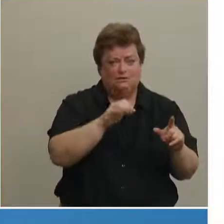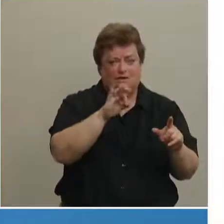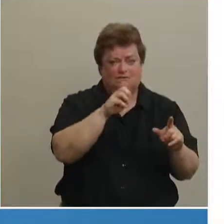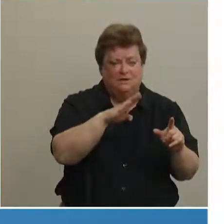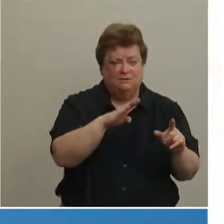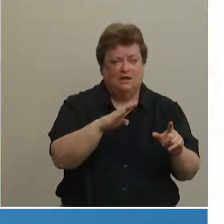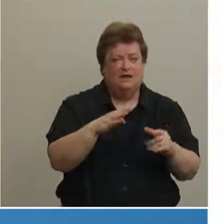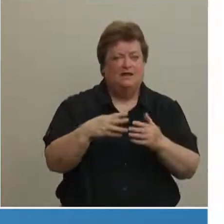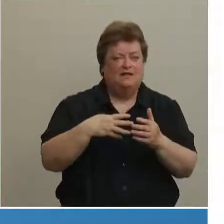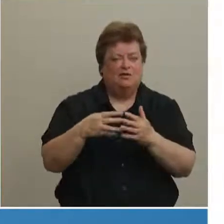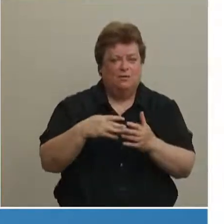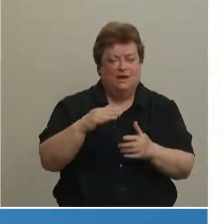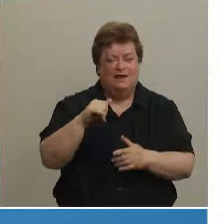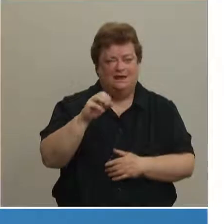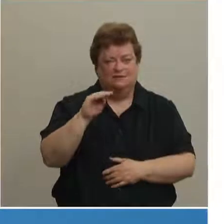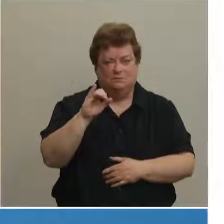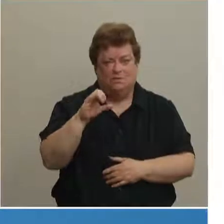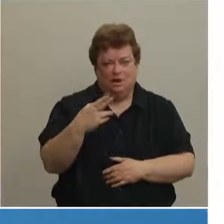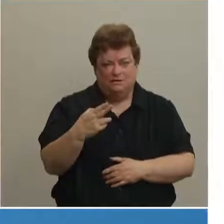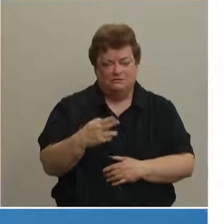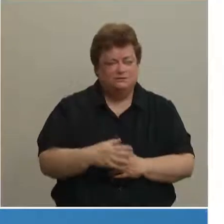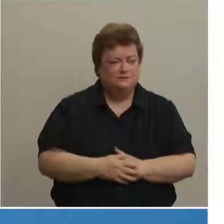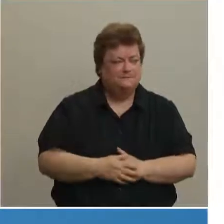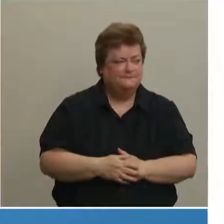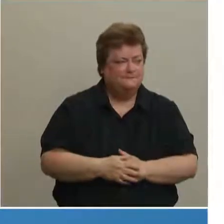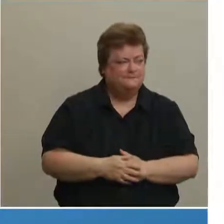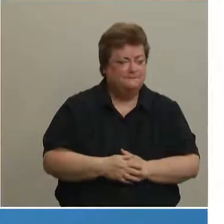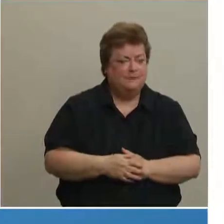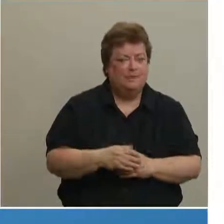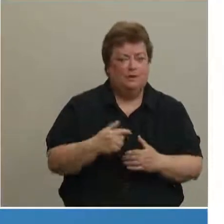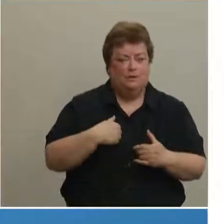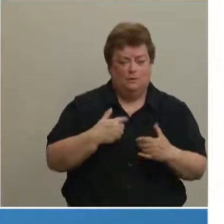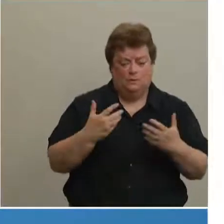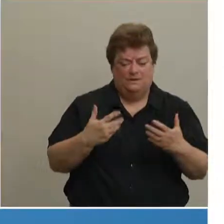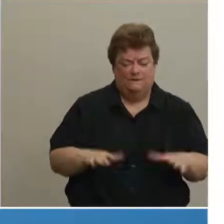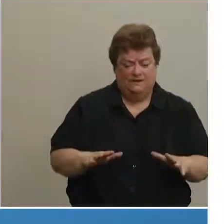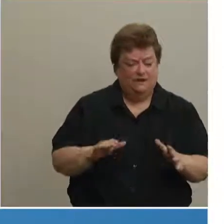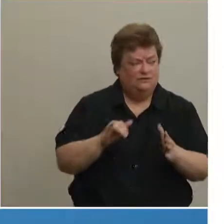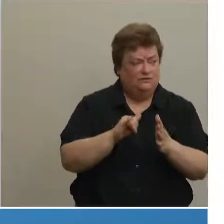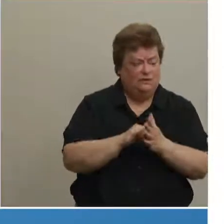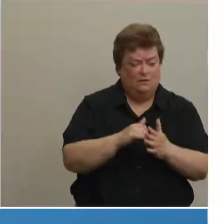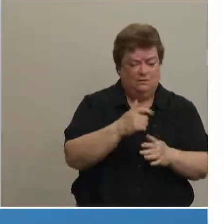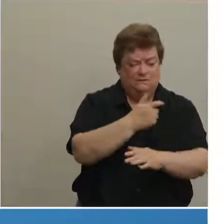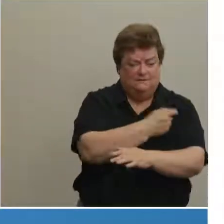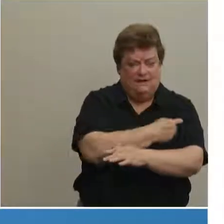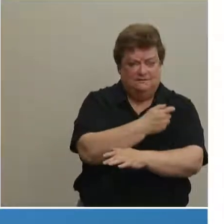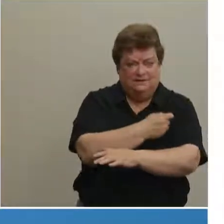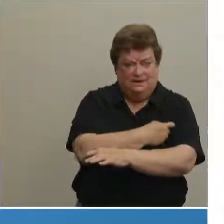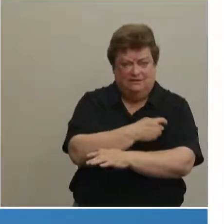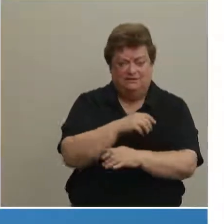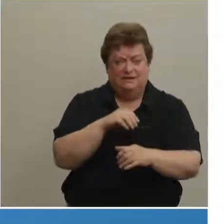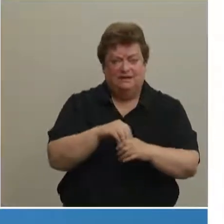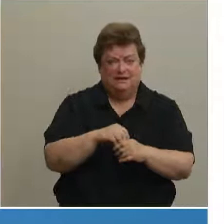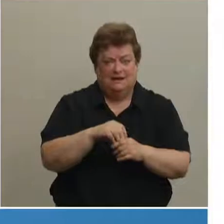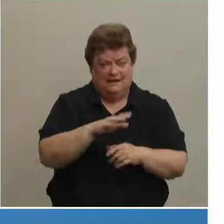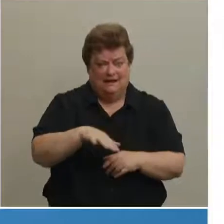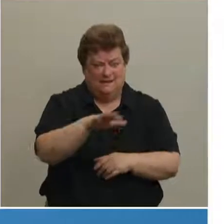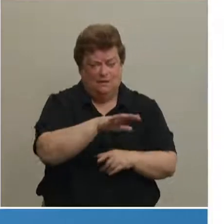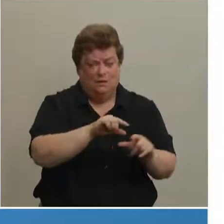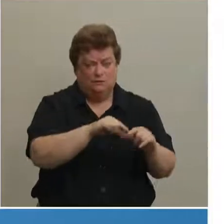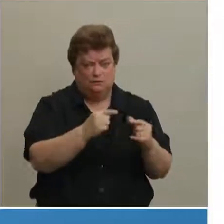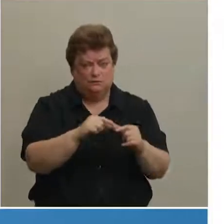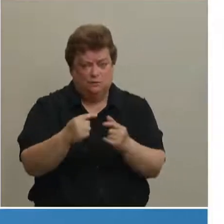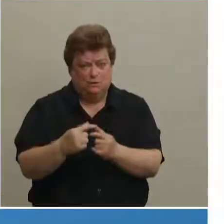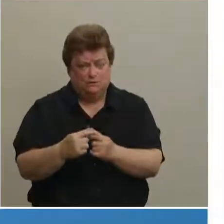gray bar represents March. As we completed 2-dose series of the vaccinations in 65+ population